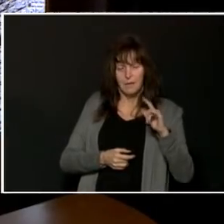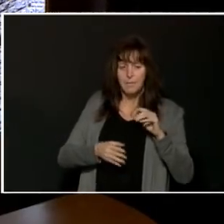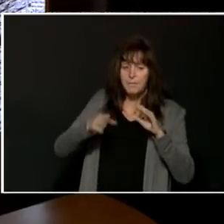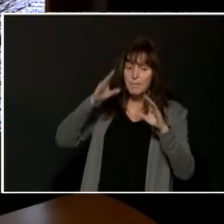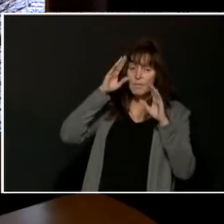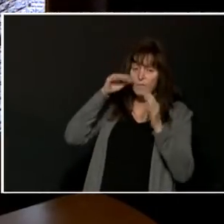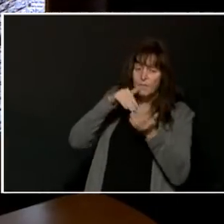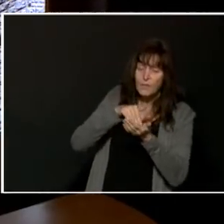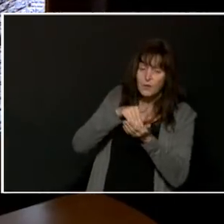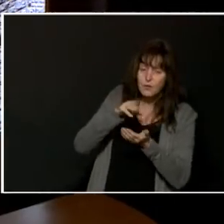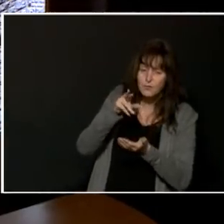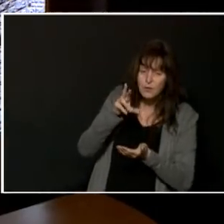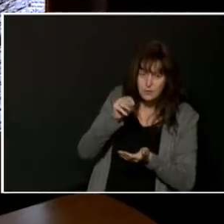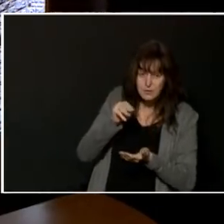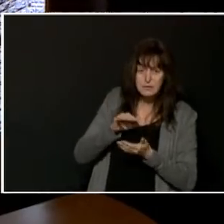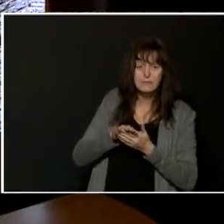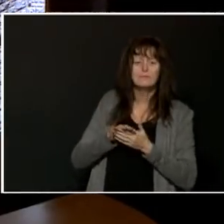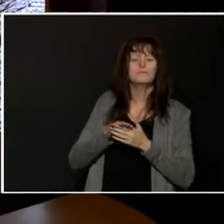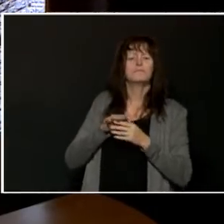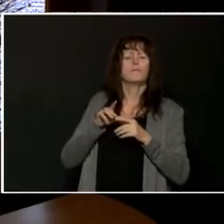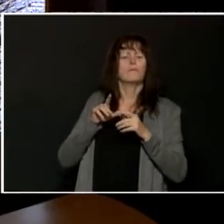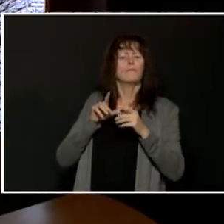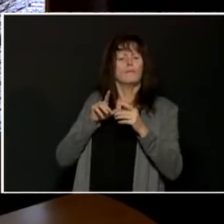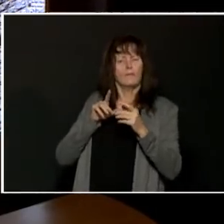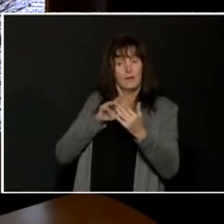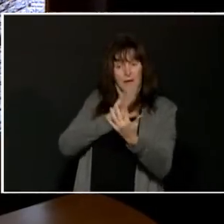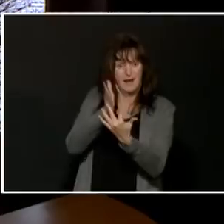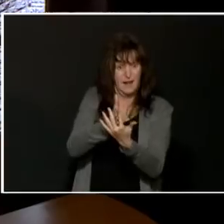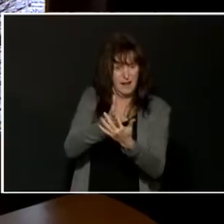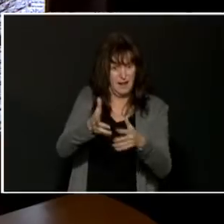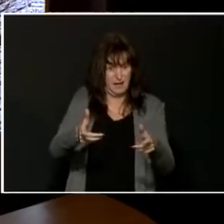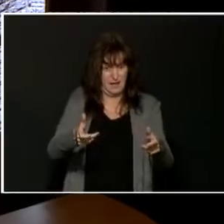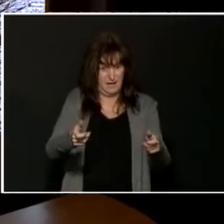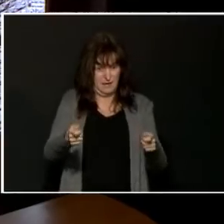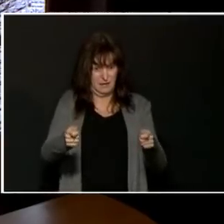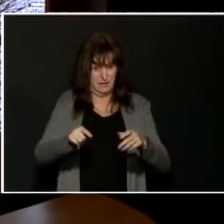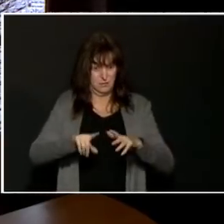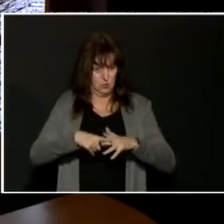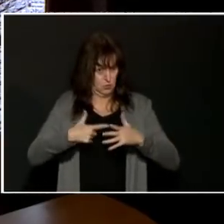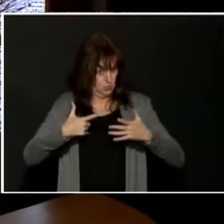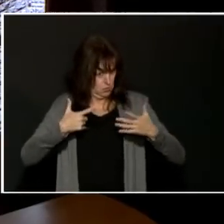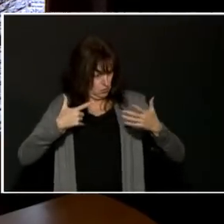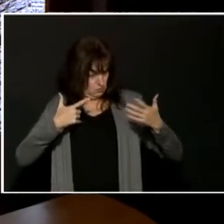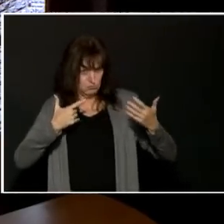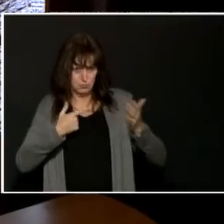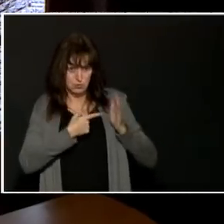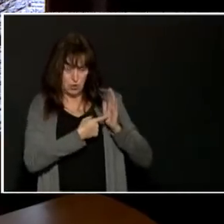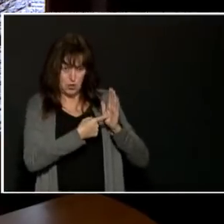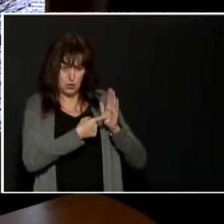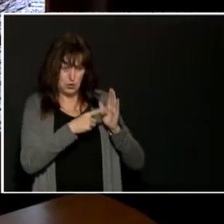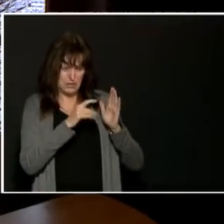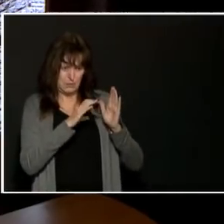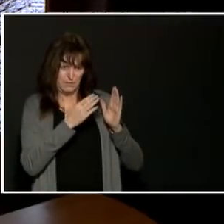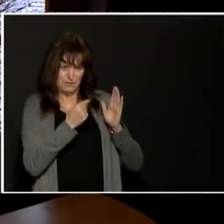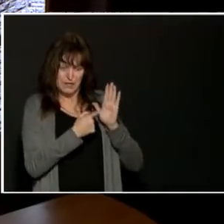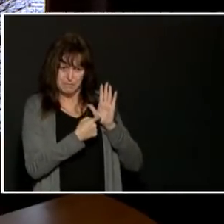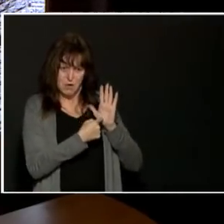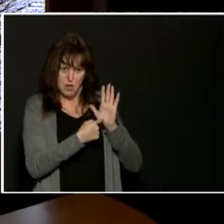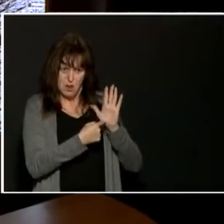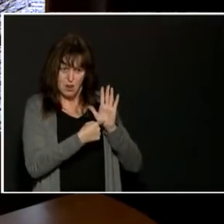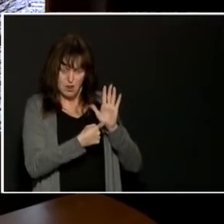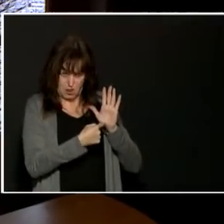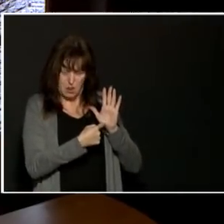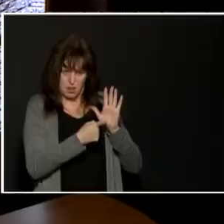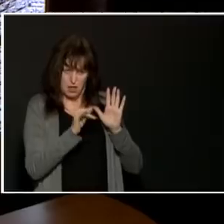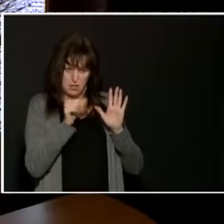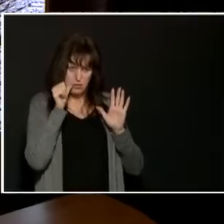about the circuit breaker, the start date that you modeled December 15th, which is yesterday. This weekend there's kids